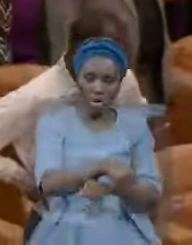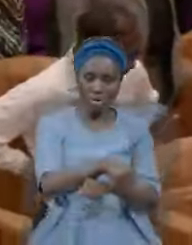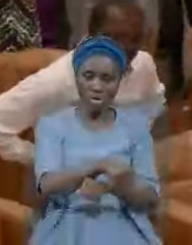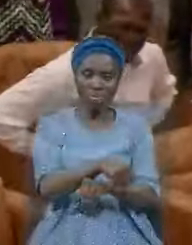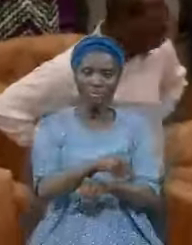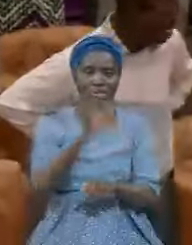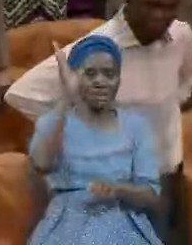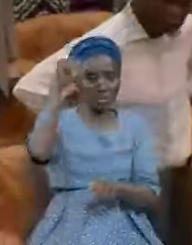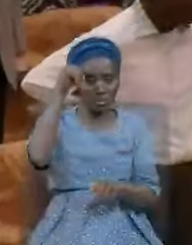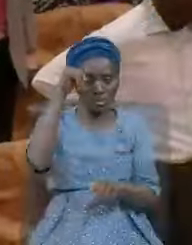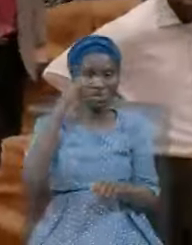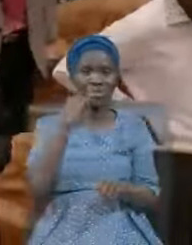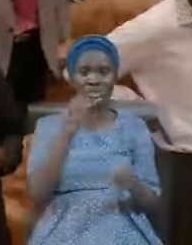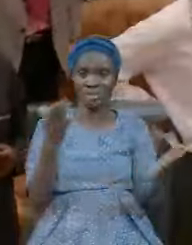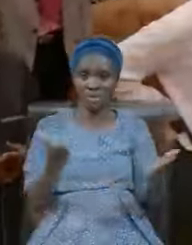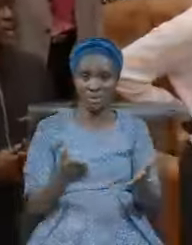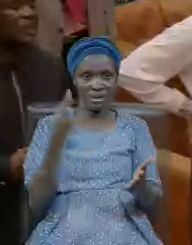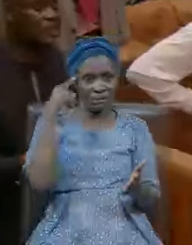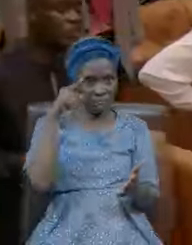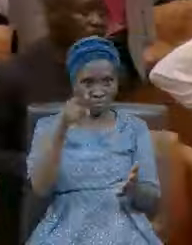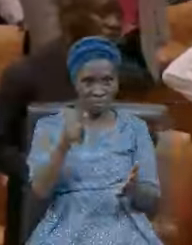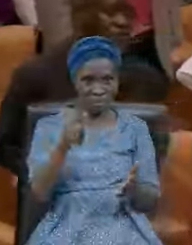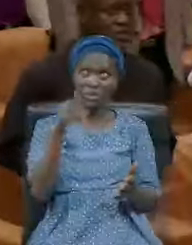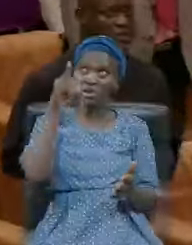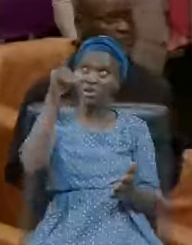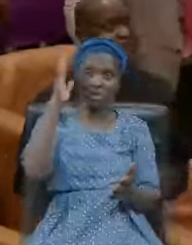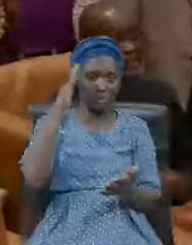available. It will help you.